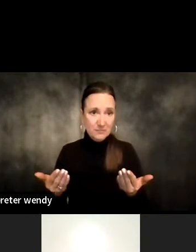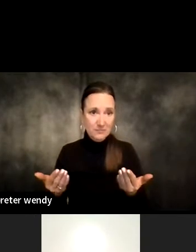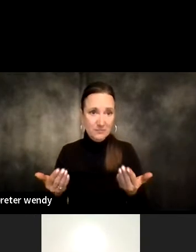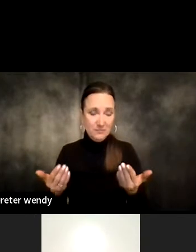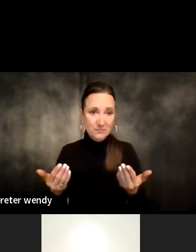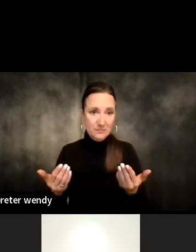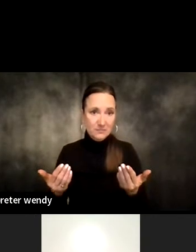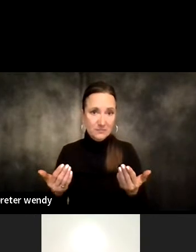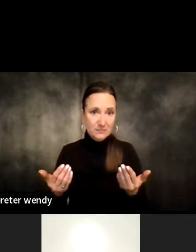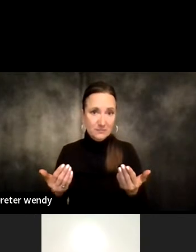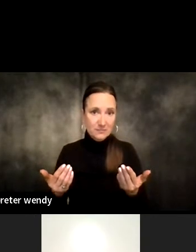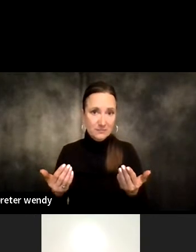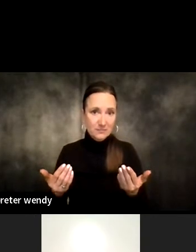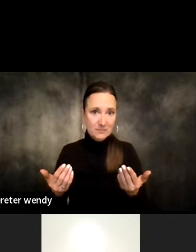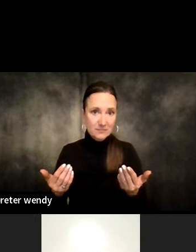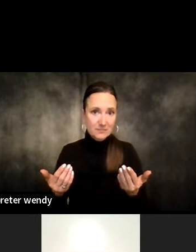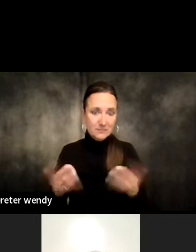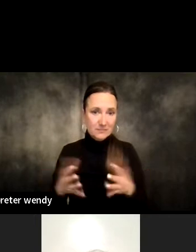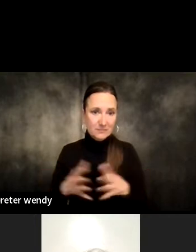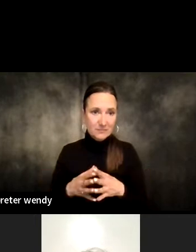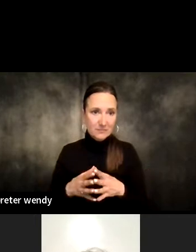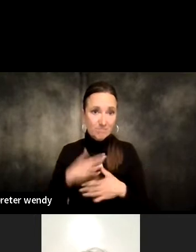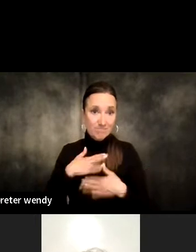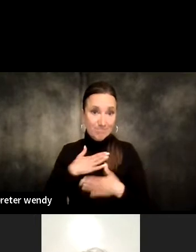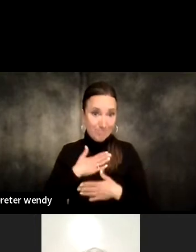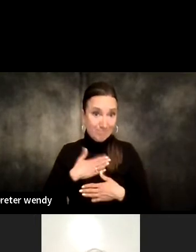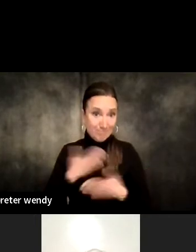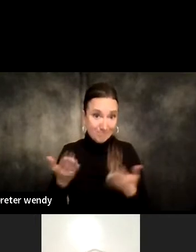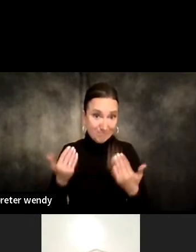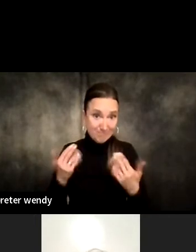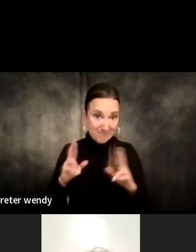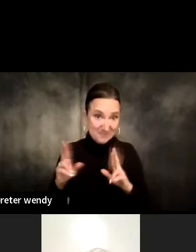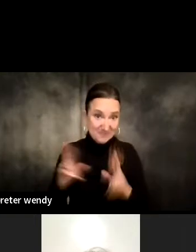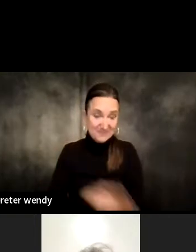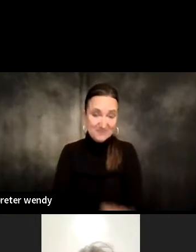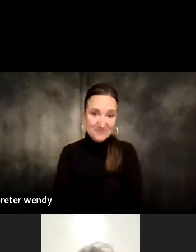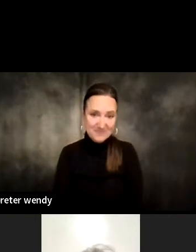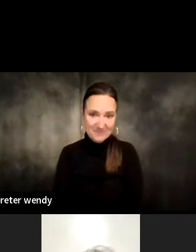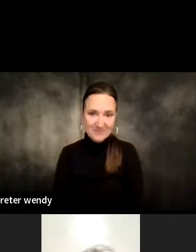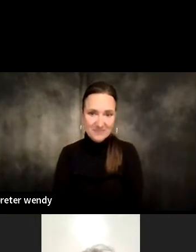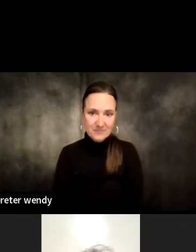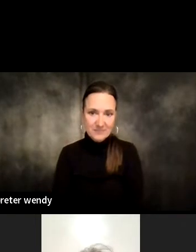commence, we would really appreciate it.